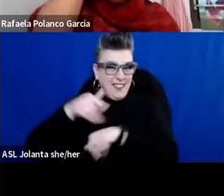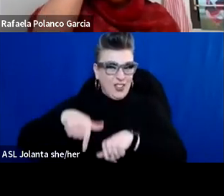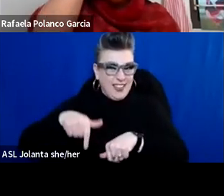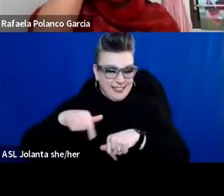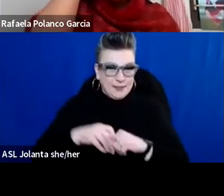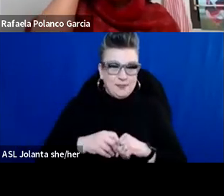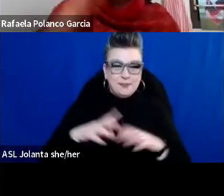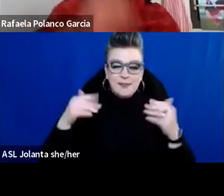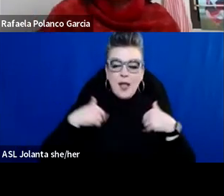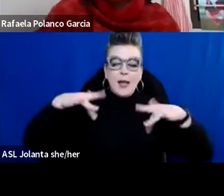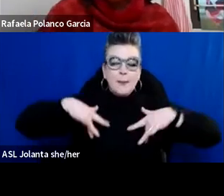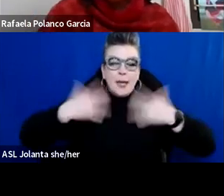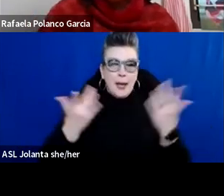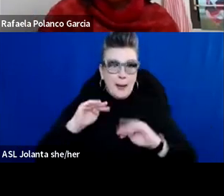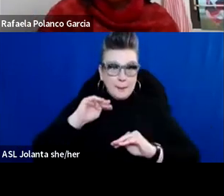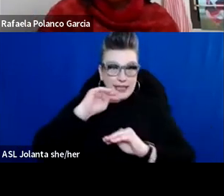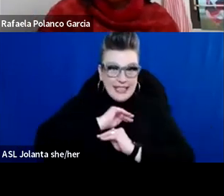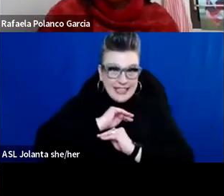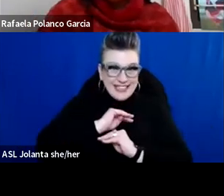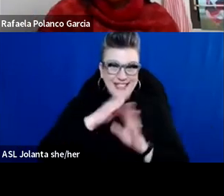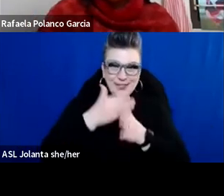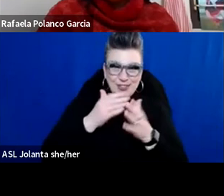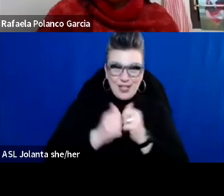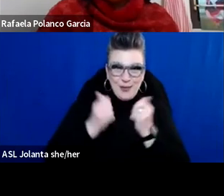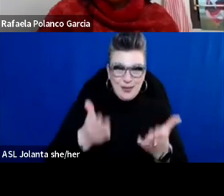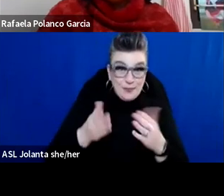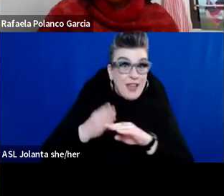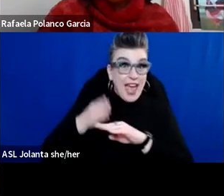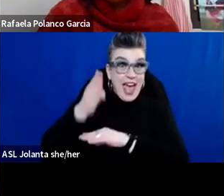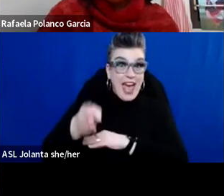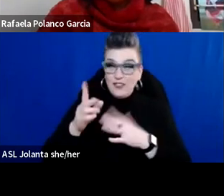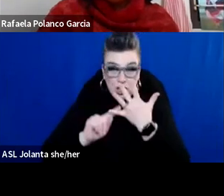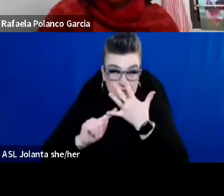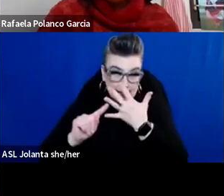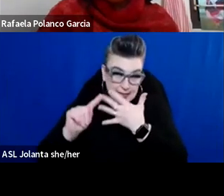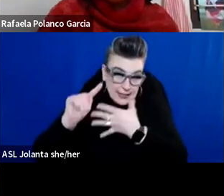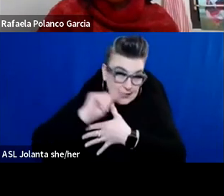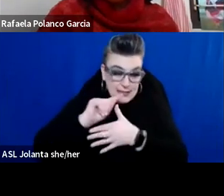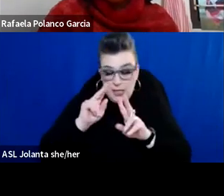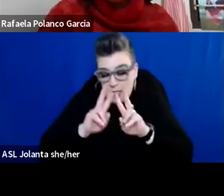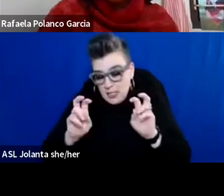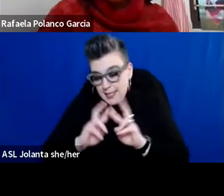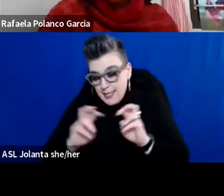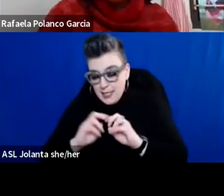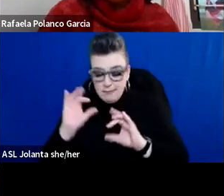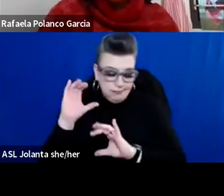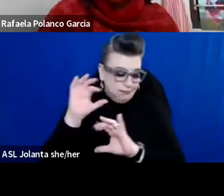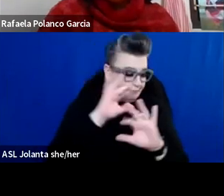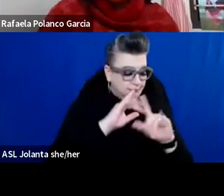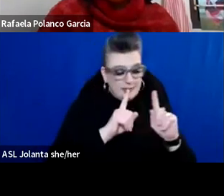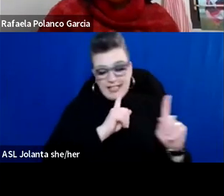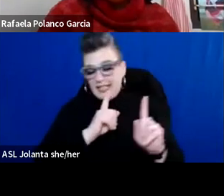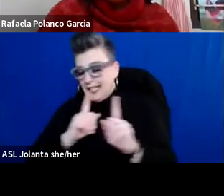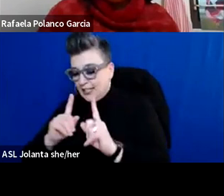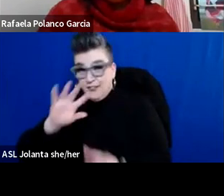really pleased to be able to share with you that after an extended review and selection process we've considered